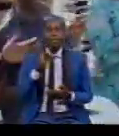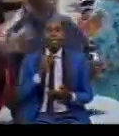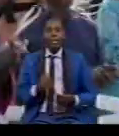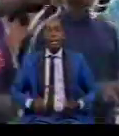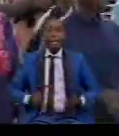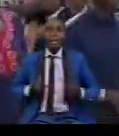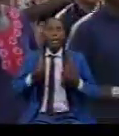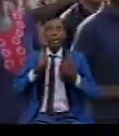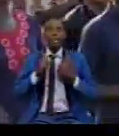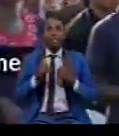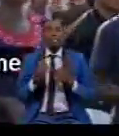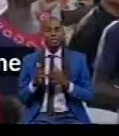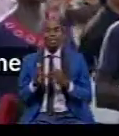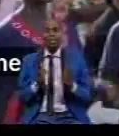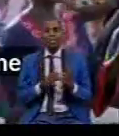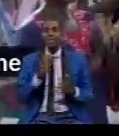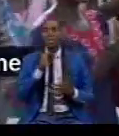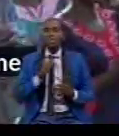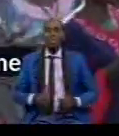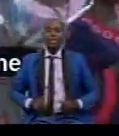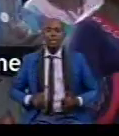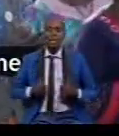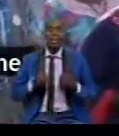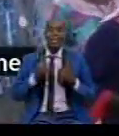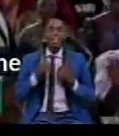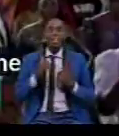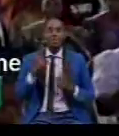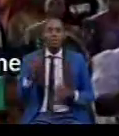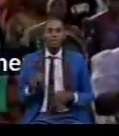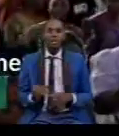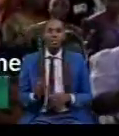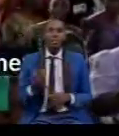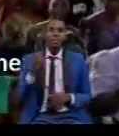enemies. Lord, we say amen.